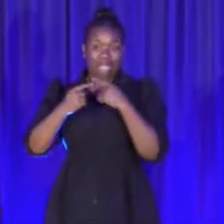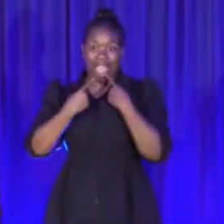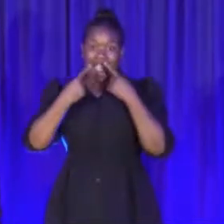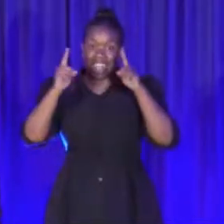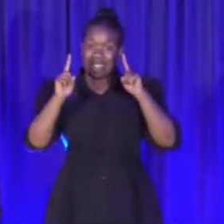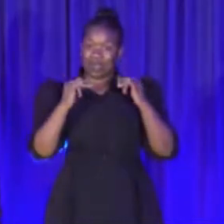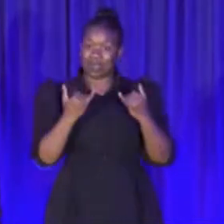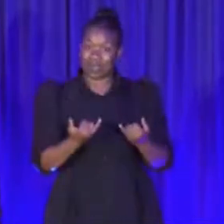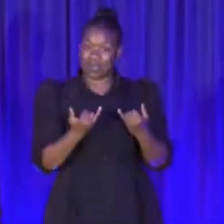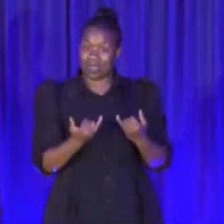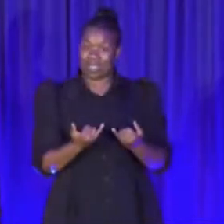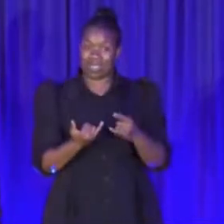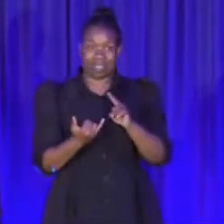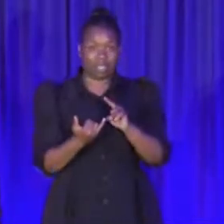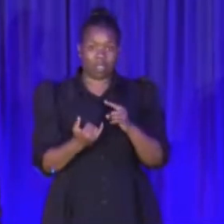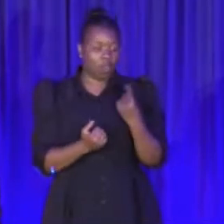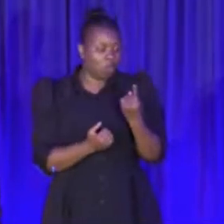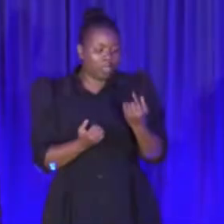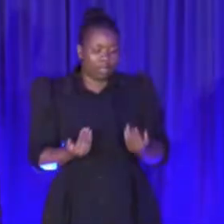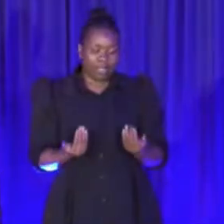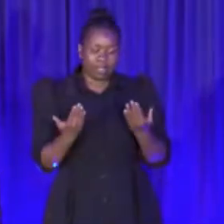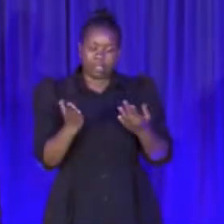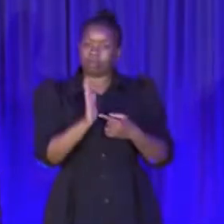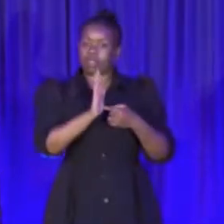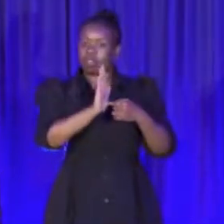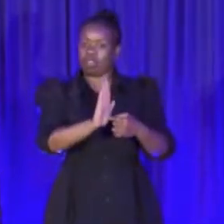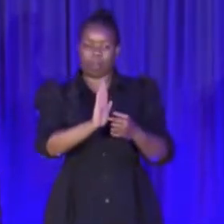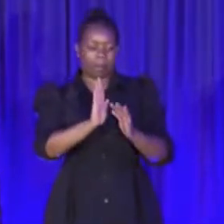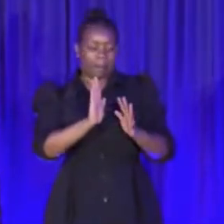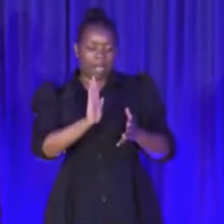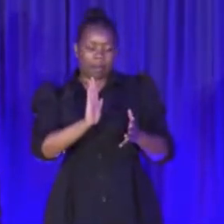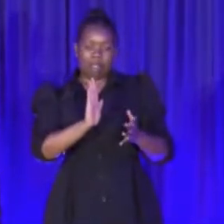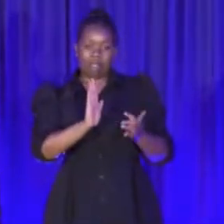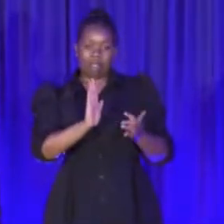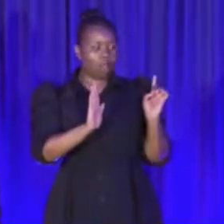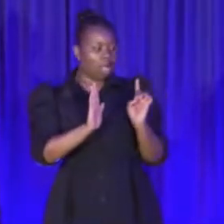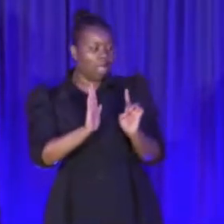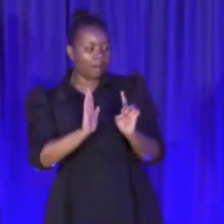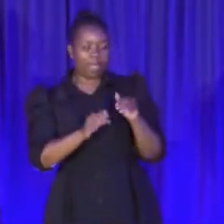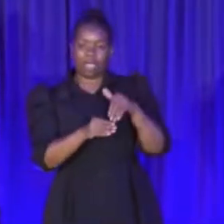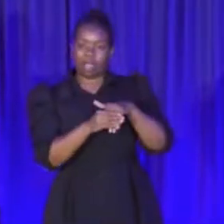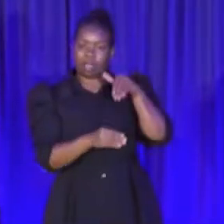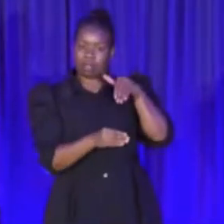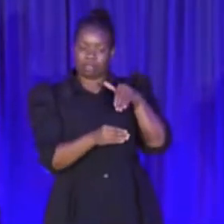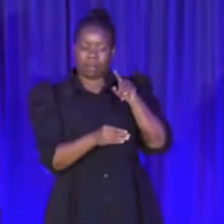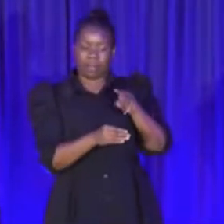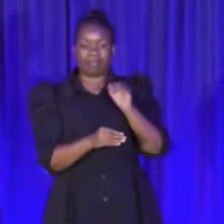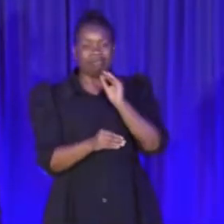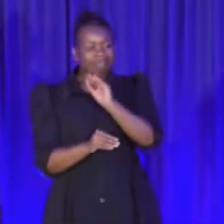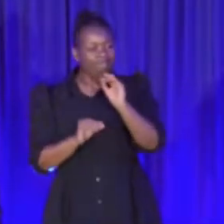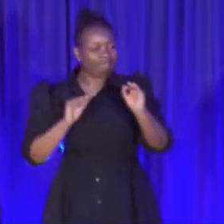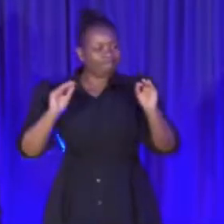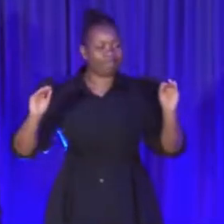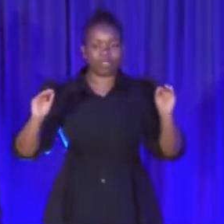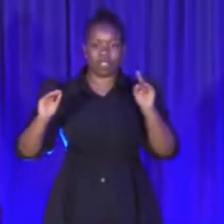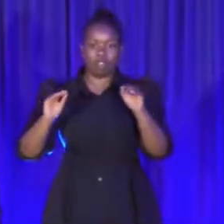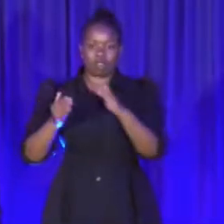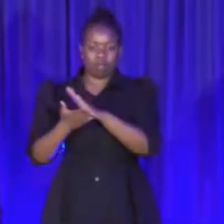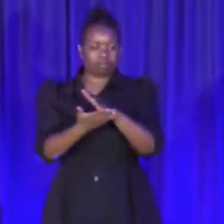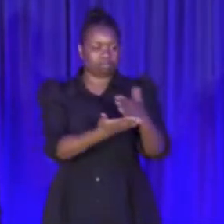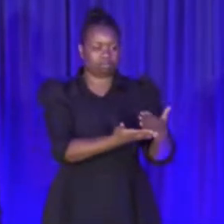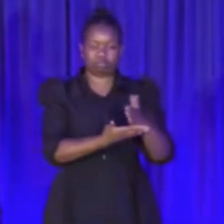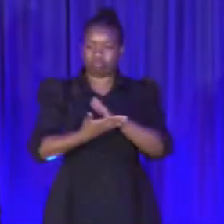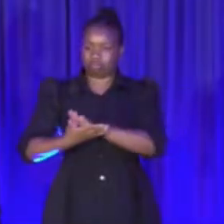today serve not only as a symbol of an upcoming election, but as a reminder of our shared